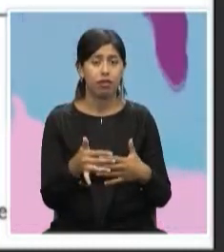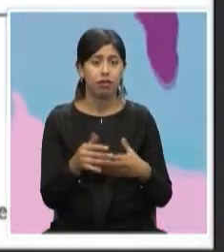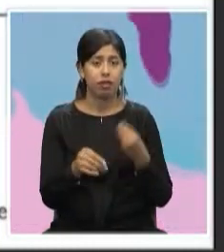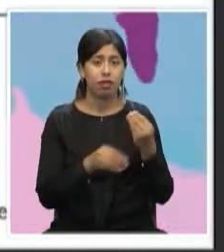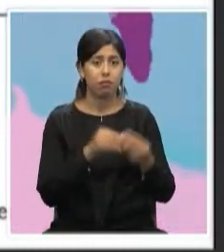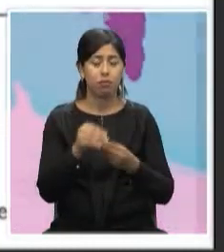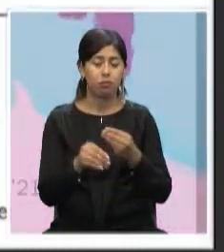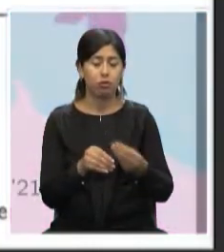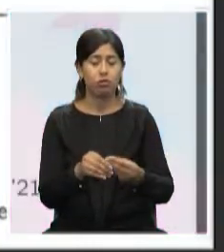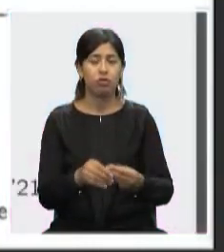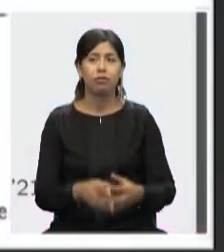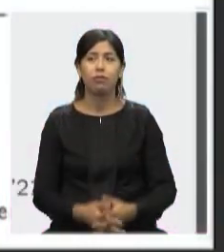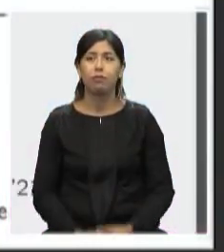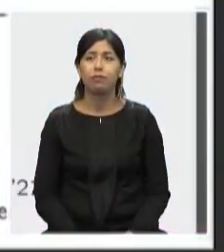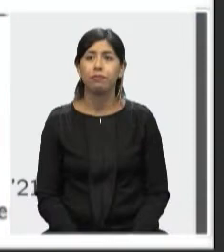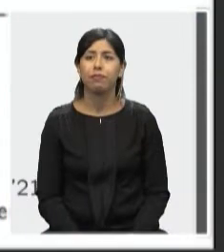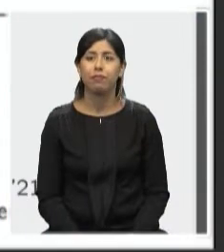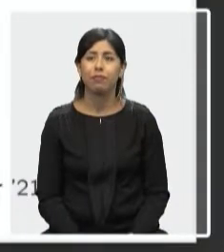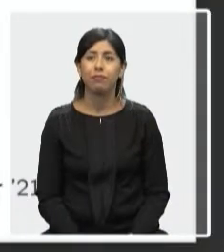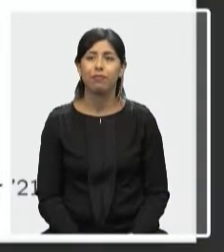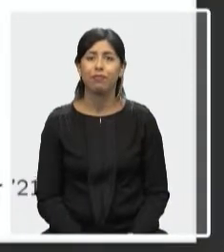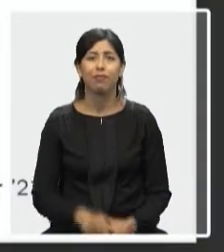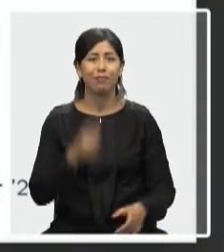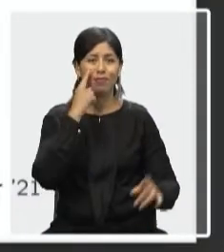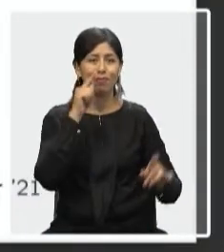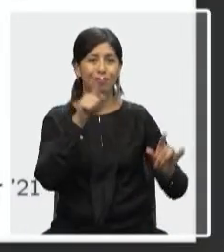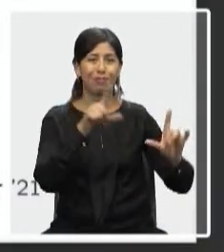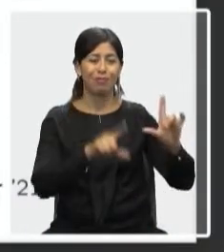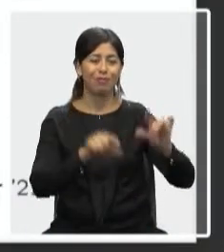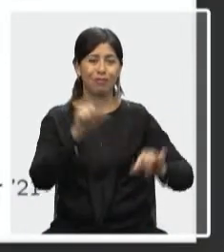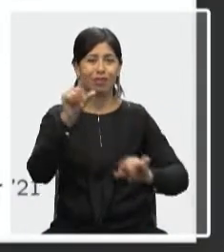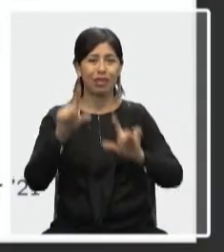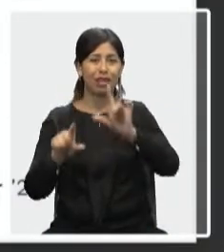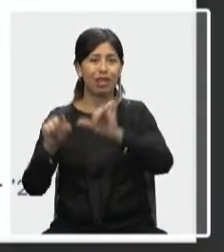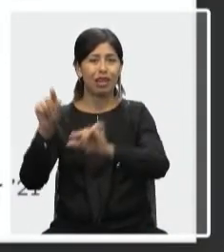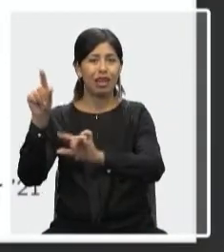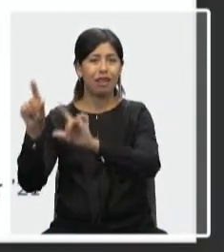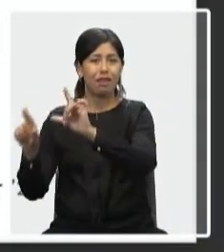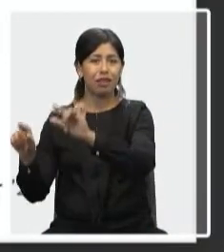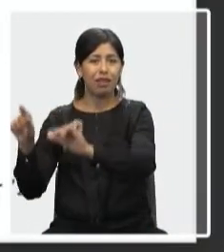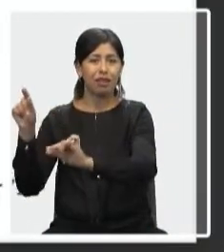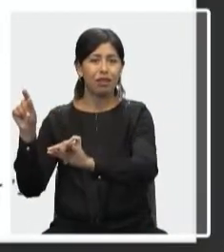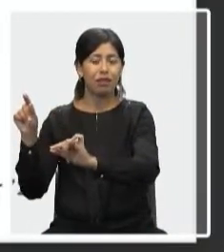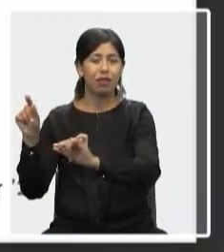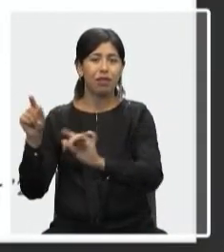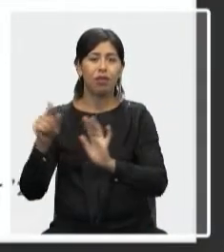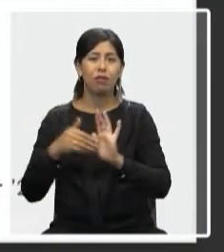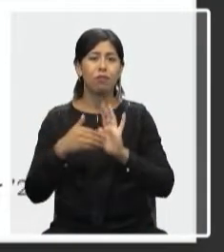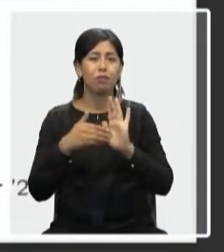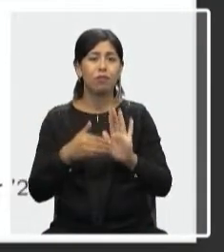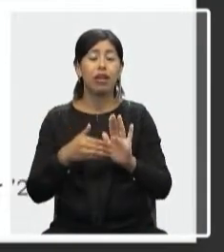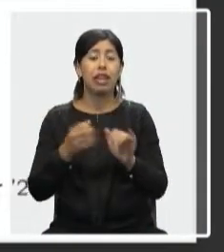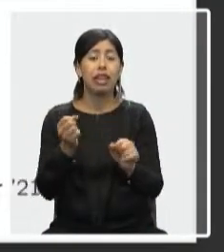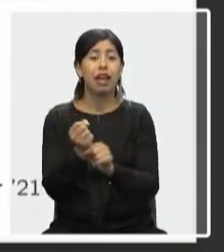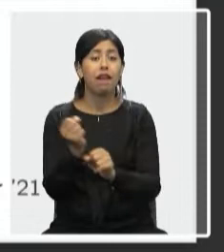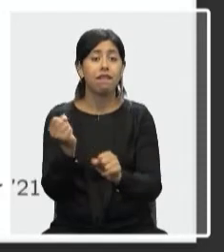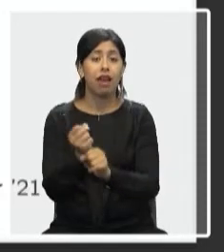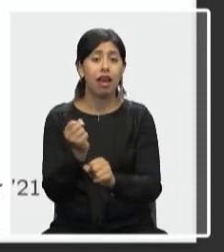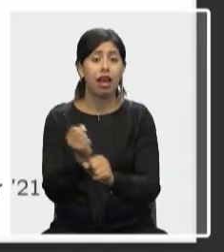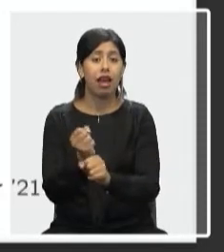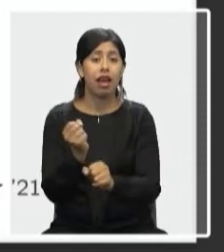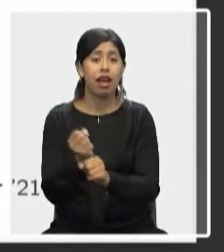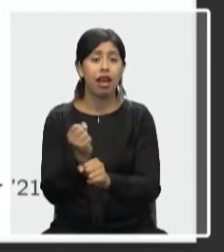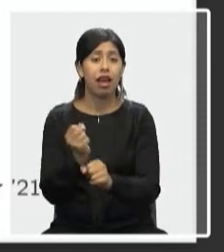this shows you a figure that shows occupations in which we see new titles emerging, these new specialized activities